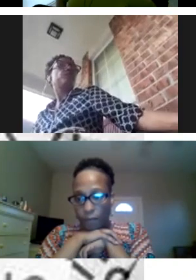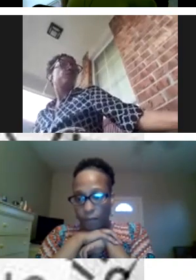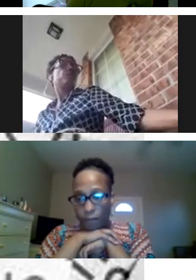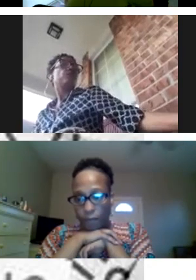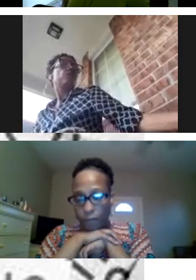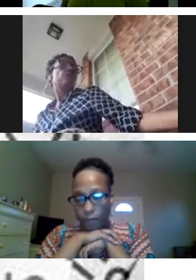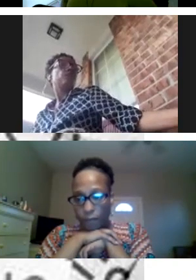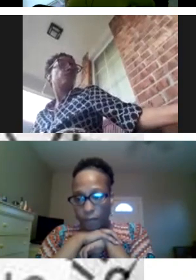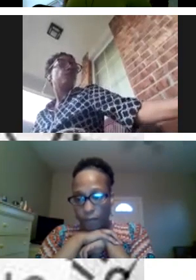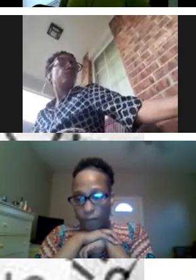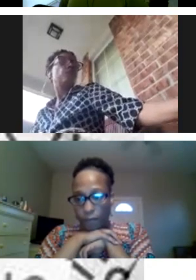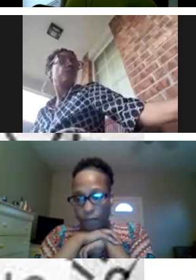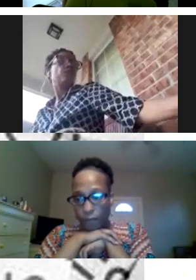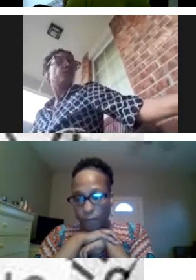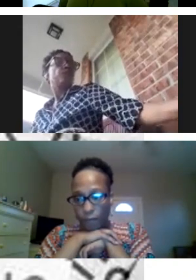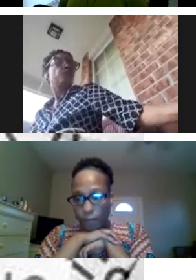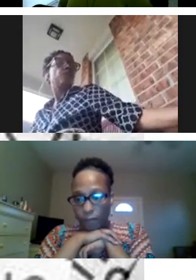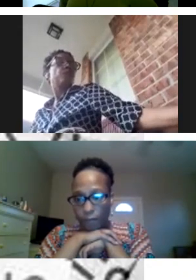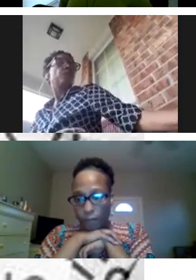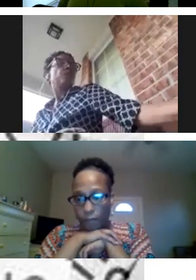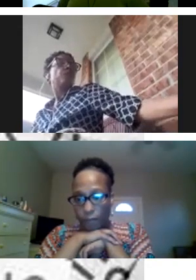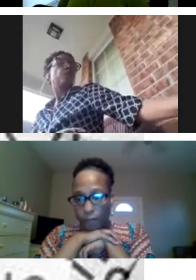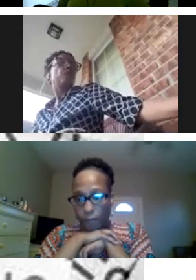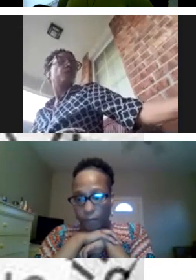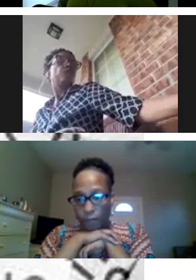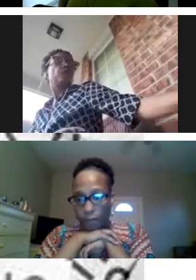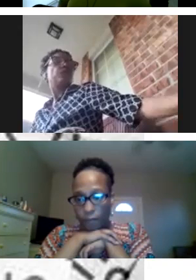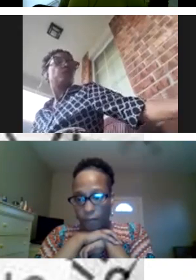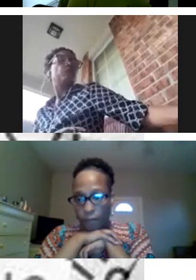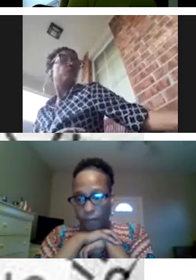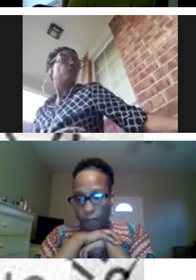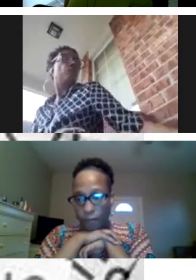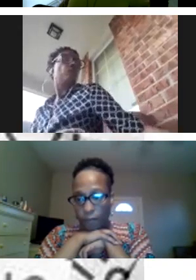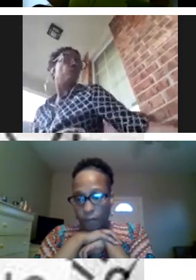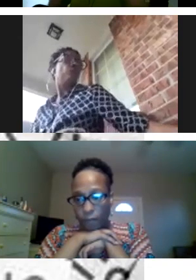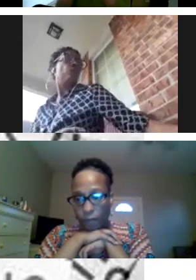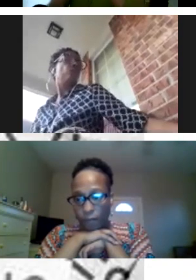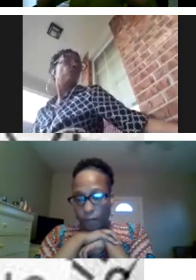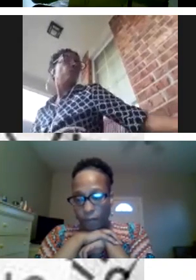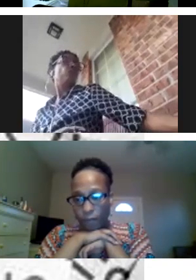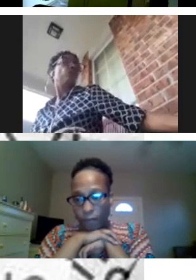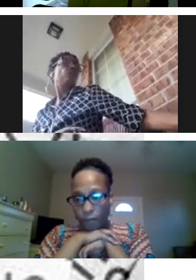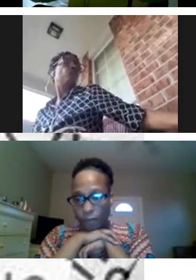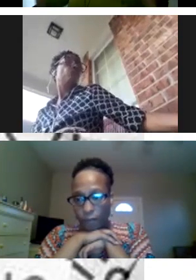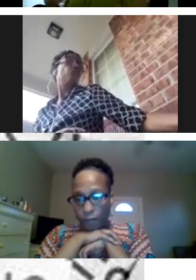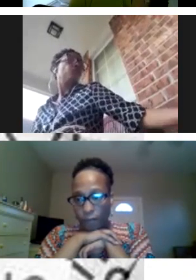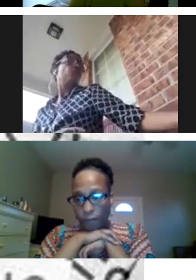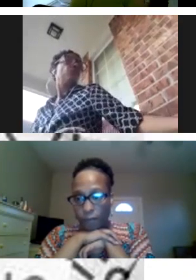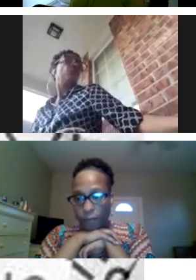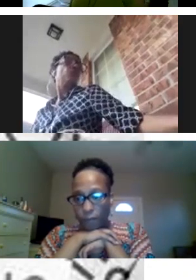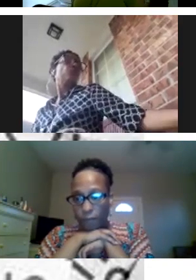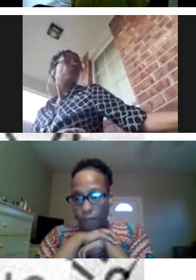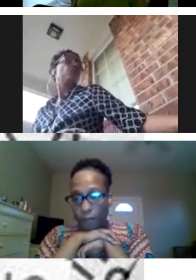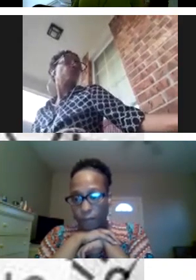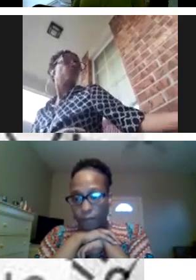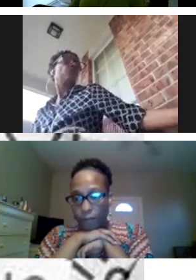them accountable to things that they've said, and that I'm going to remember because I've been there as well. So it's sort of a long-term goal